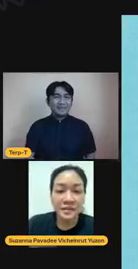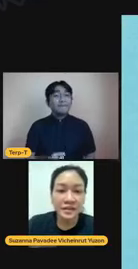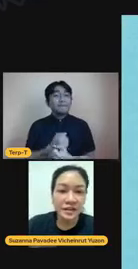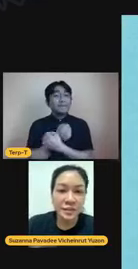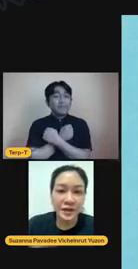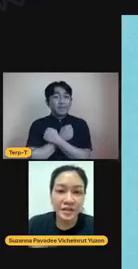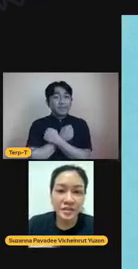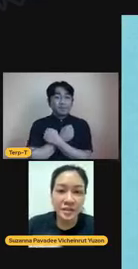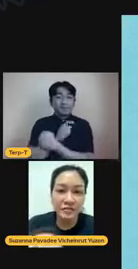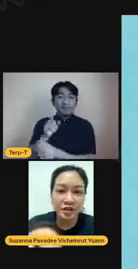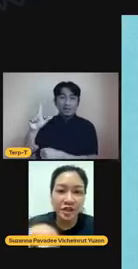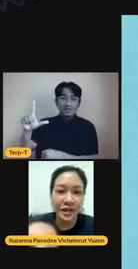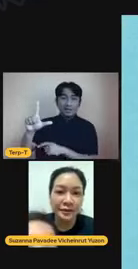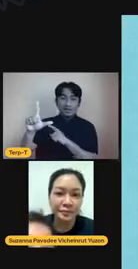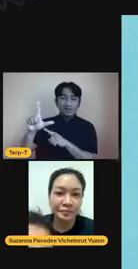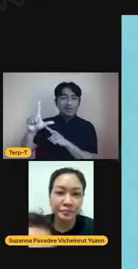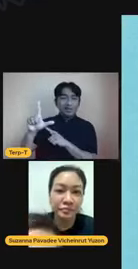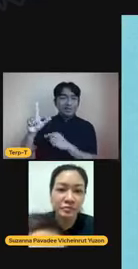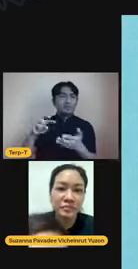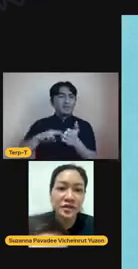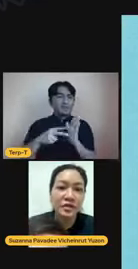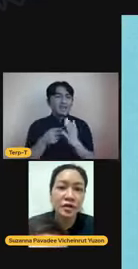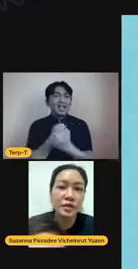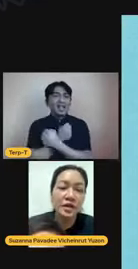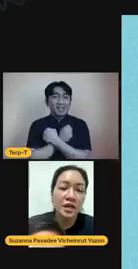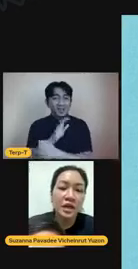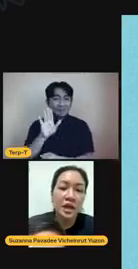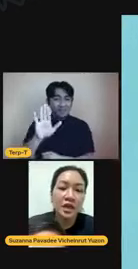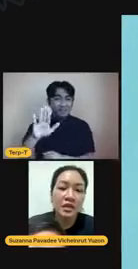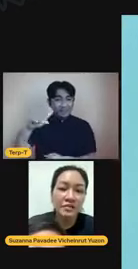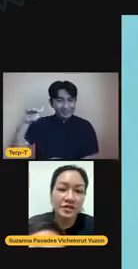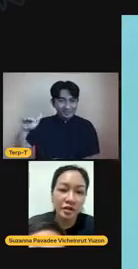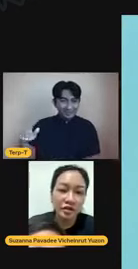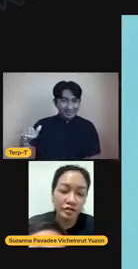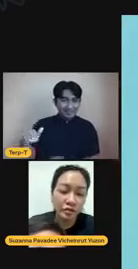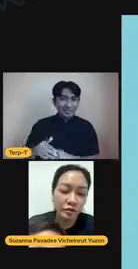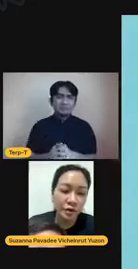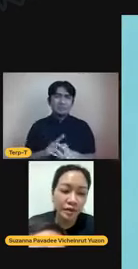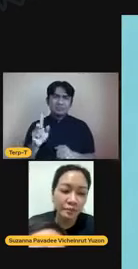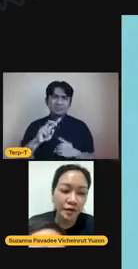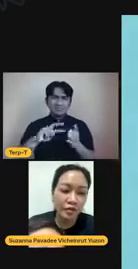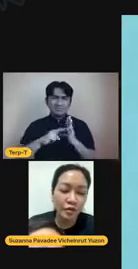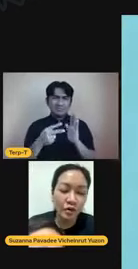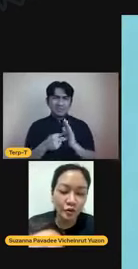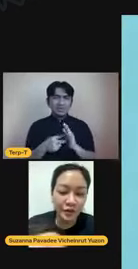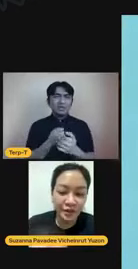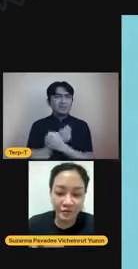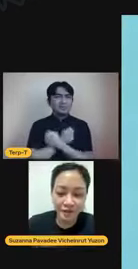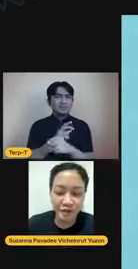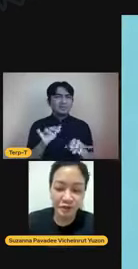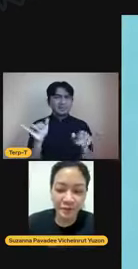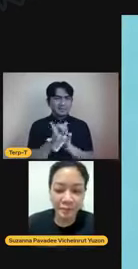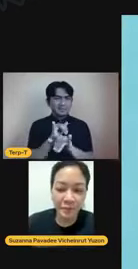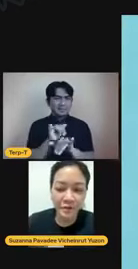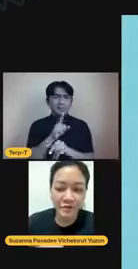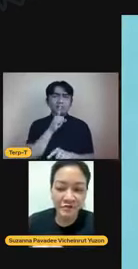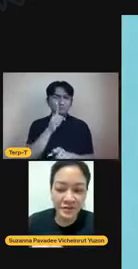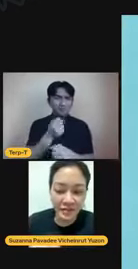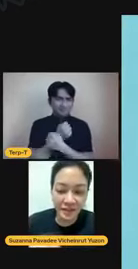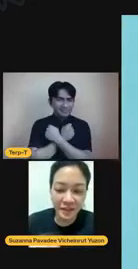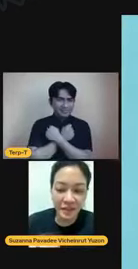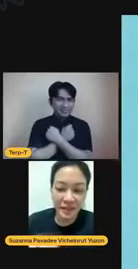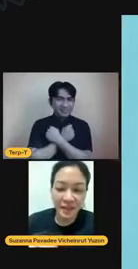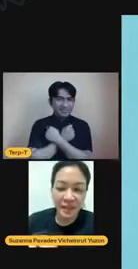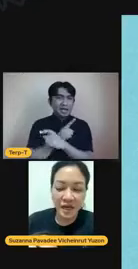L in celebrate, is love your child. So love is also, you know, of course we love our children, but